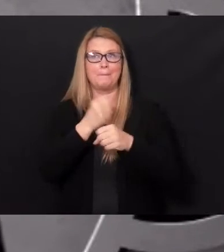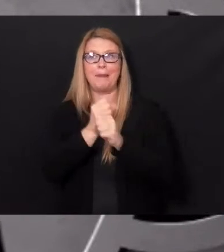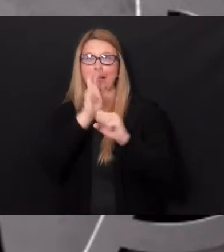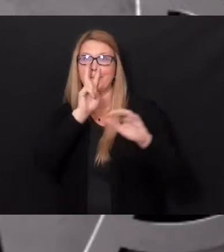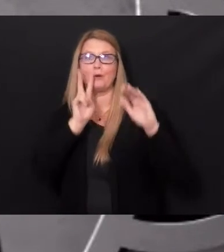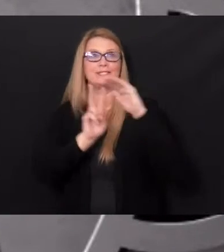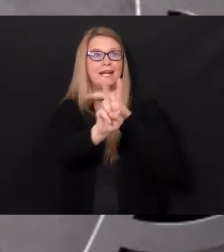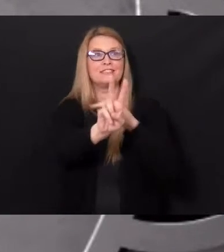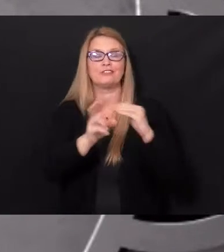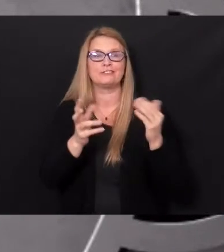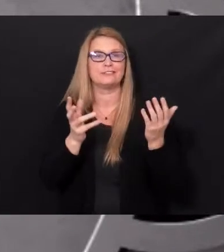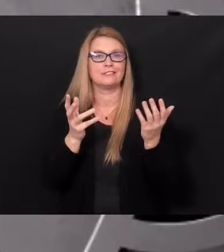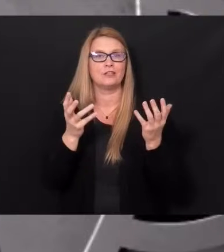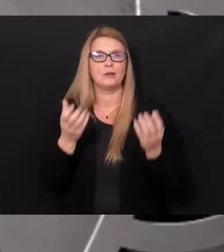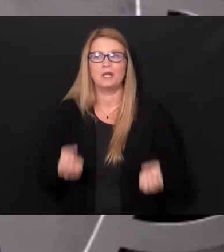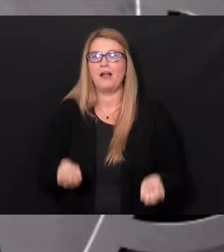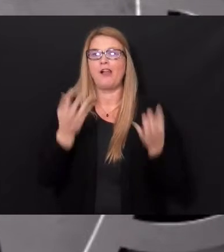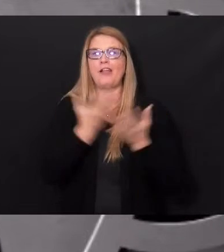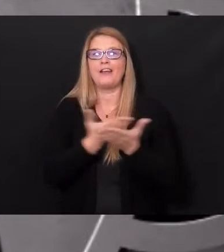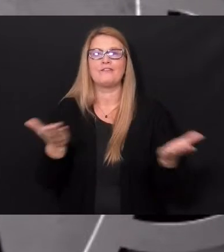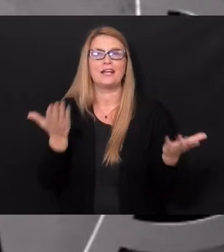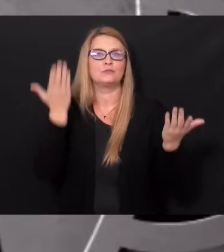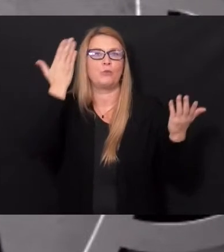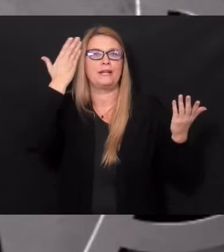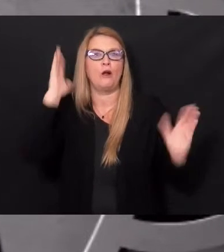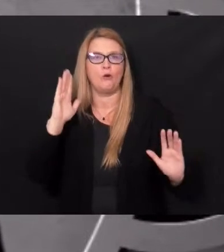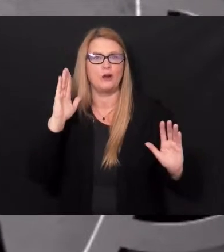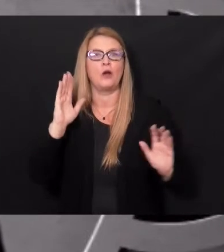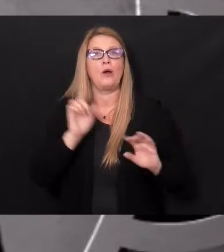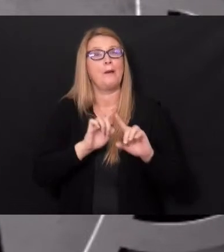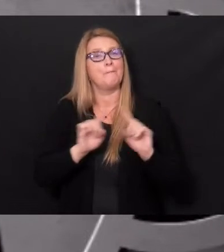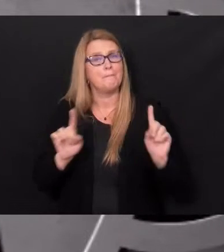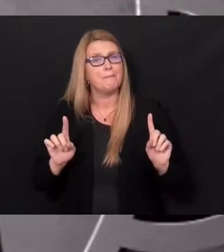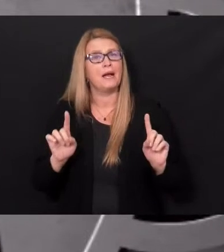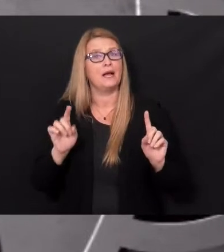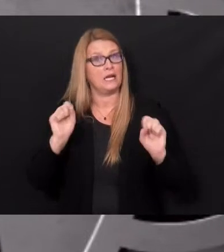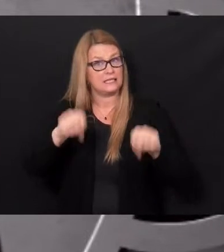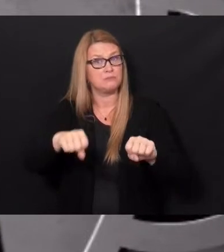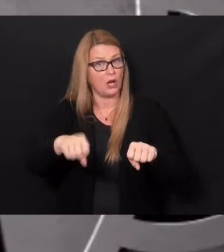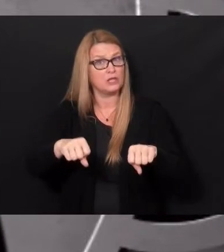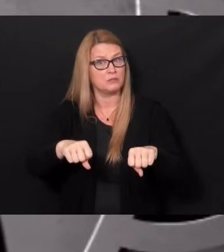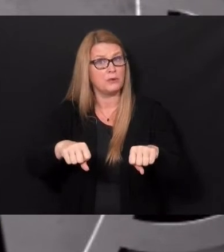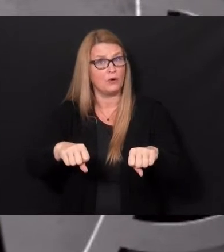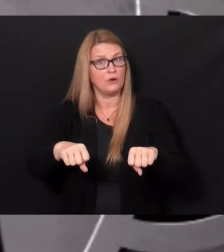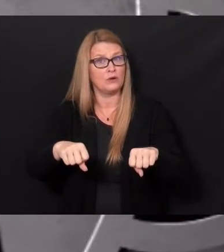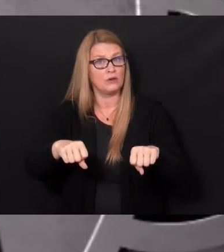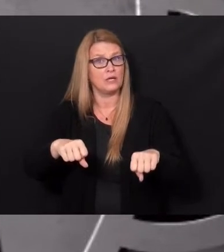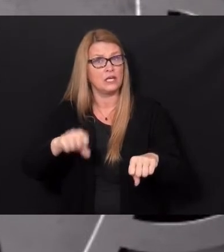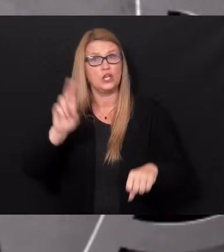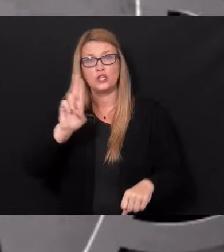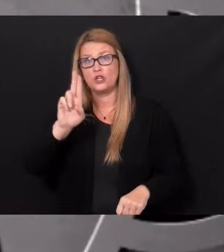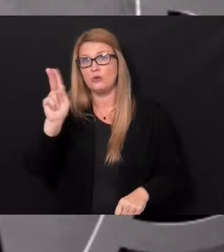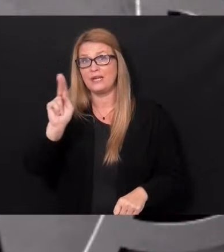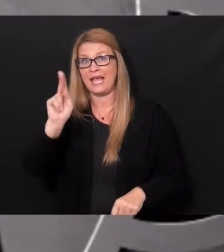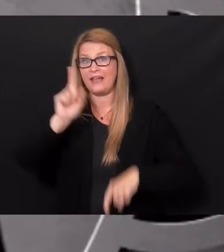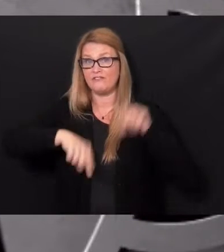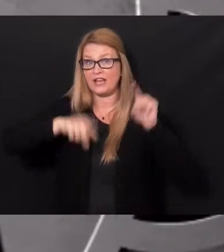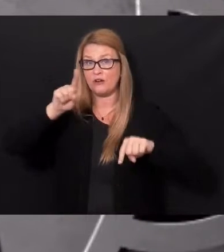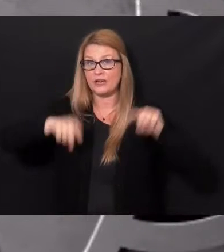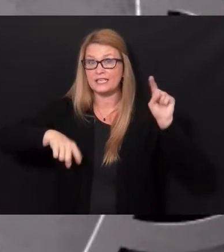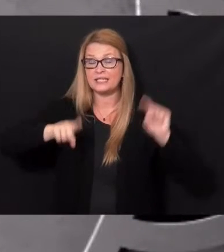because there's a lot of unknown, but at the same time, it's possible. And the UK variant is